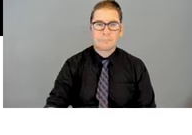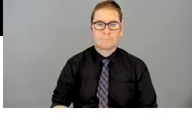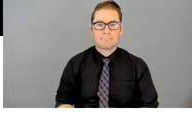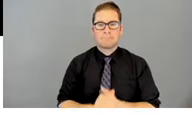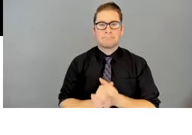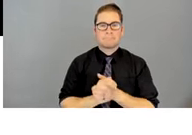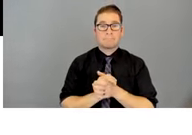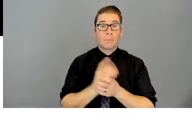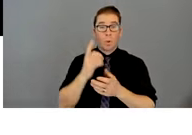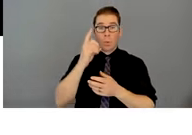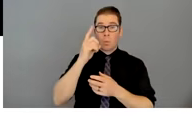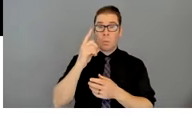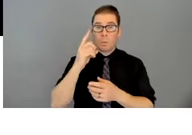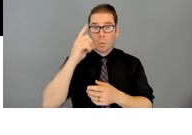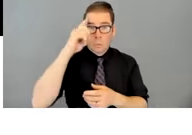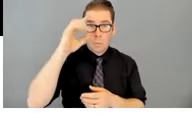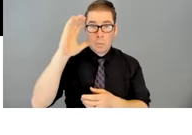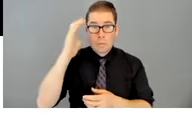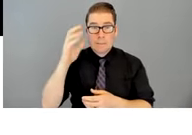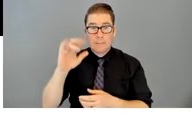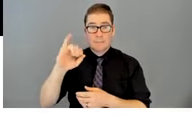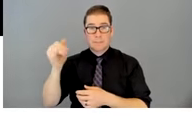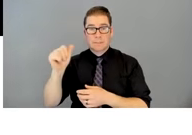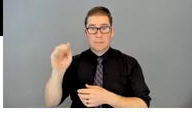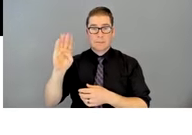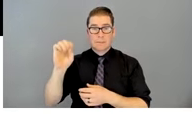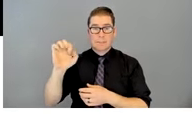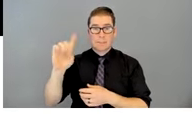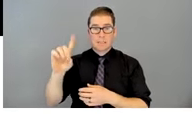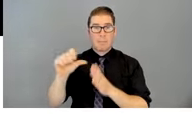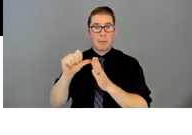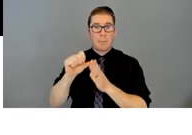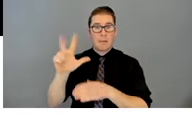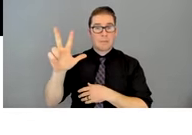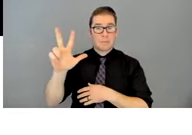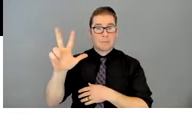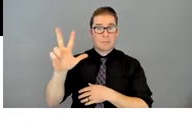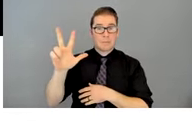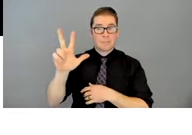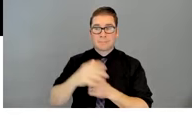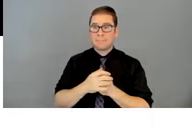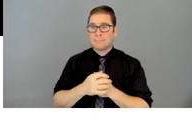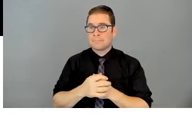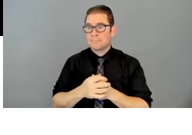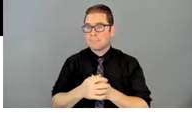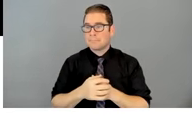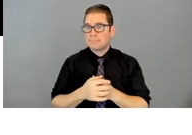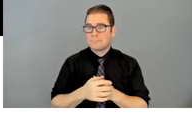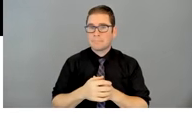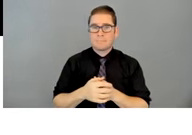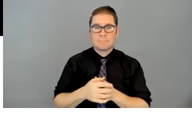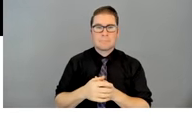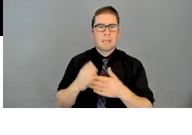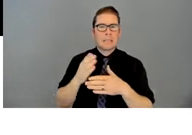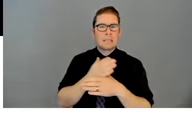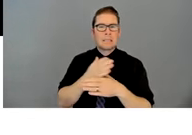Oh, it looks like we have Jamboard page 3. So Jamboard page 3, share methods